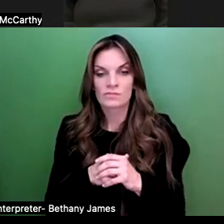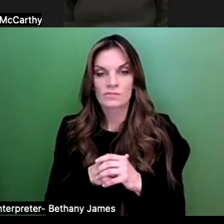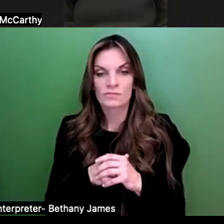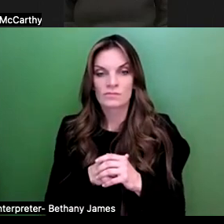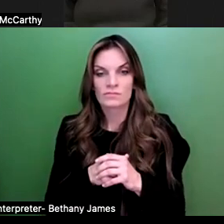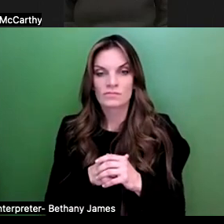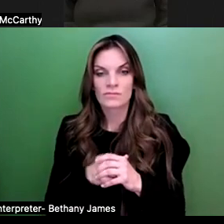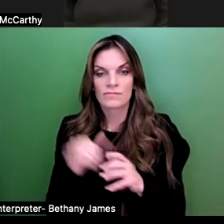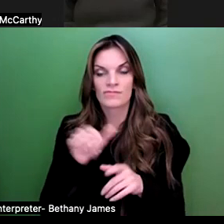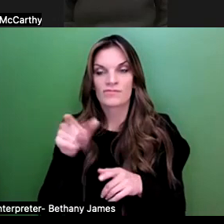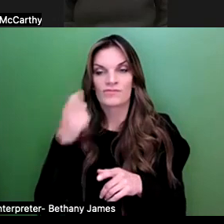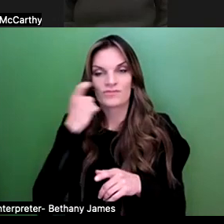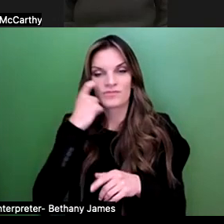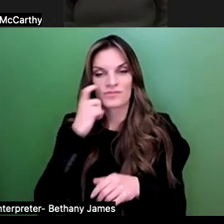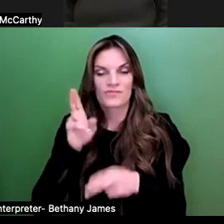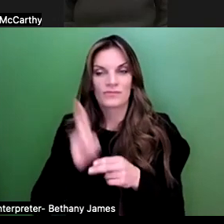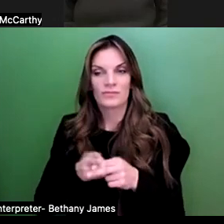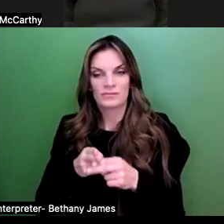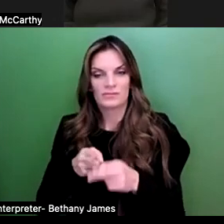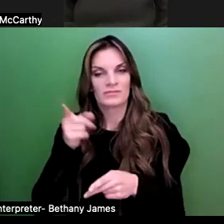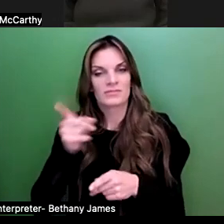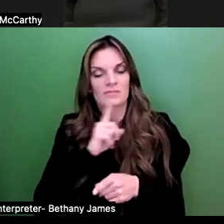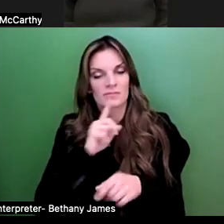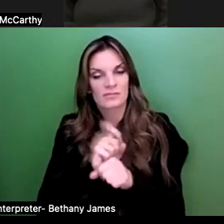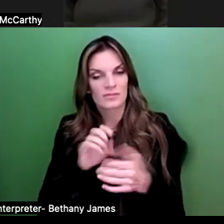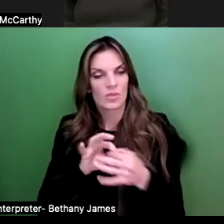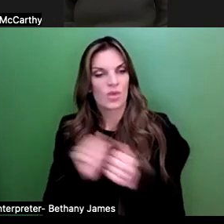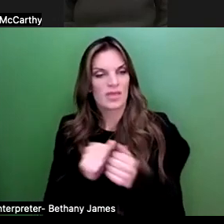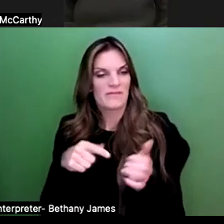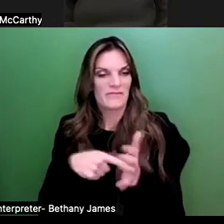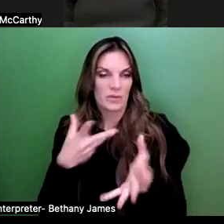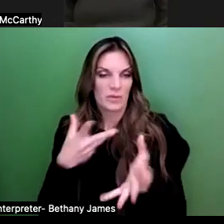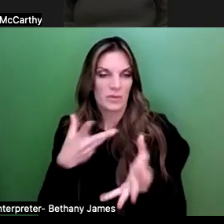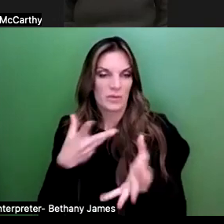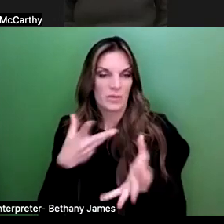Effie had mentioned, it is really about affordability.